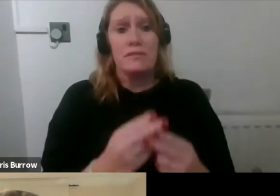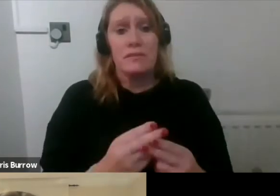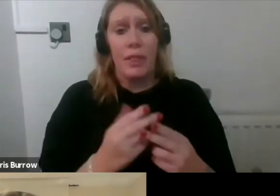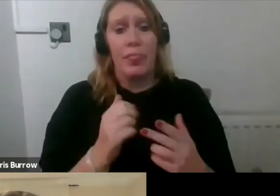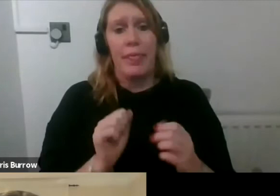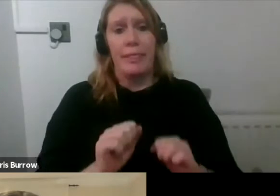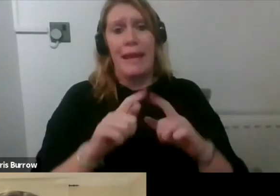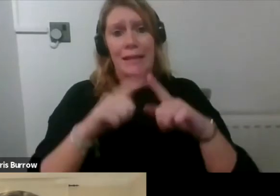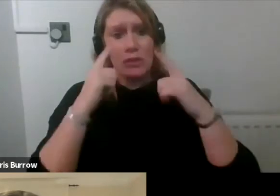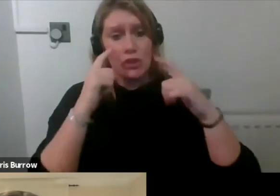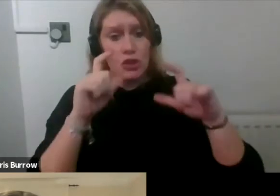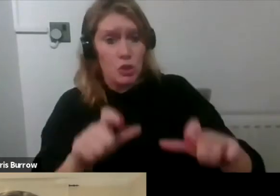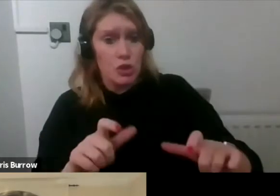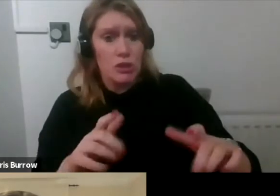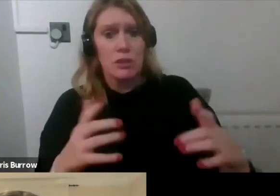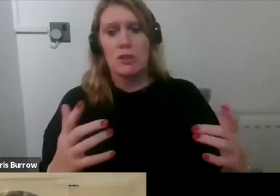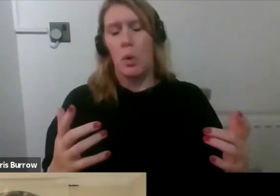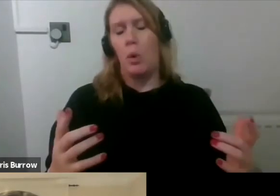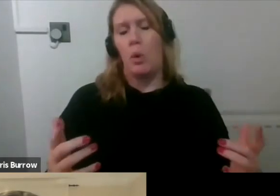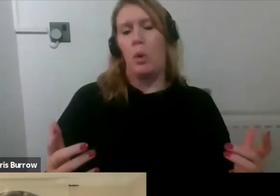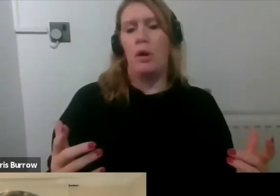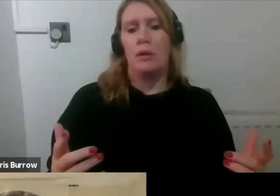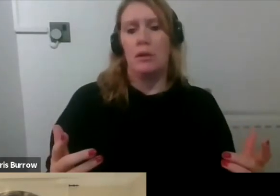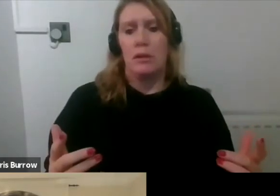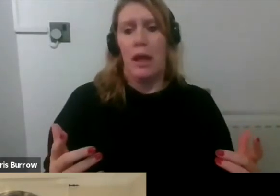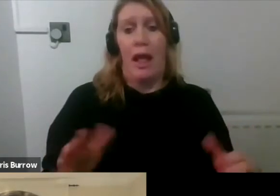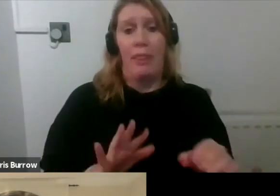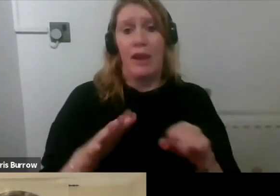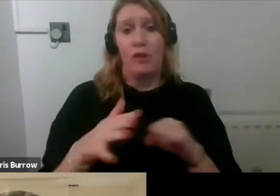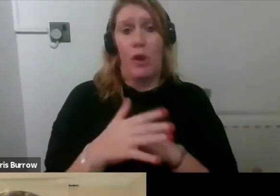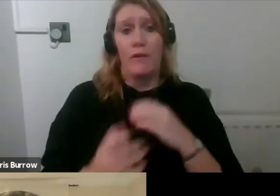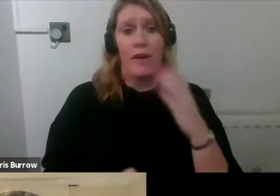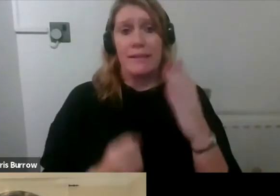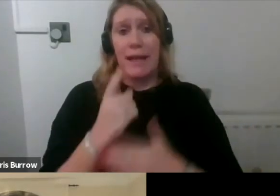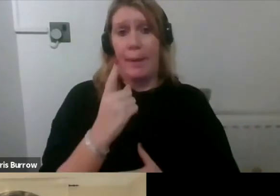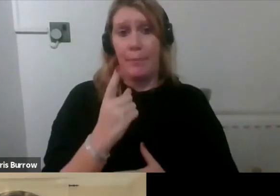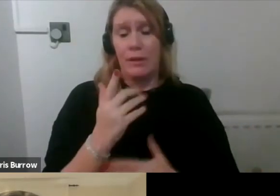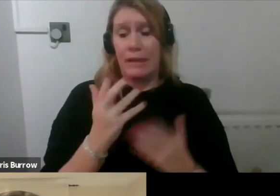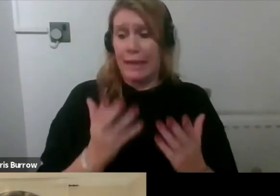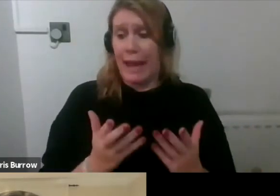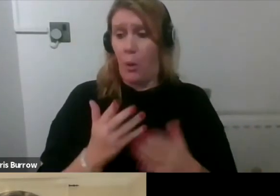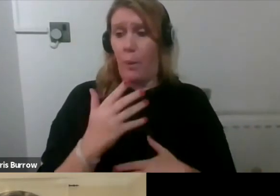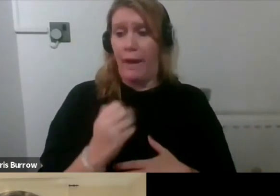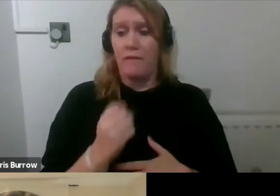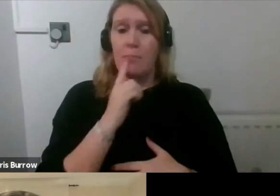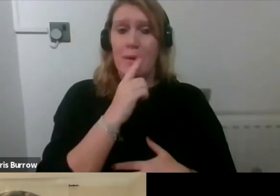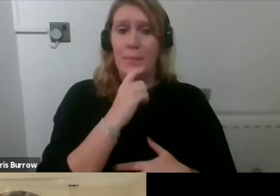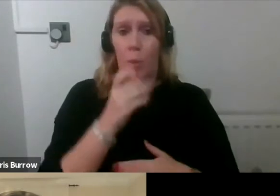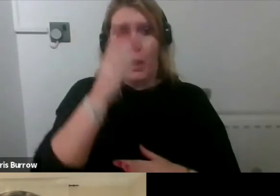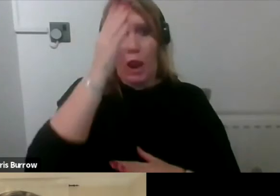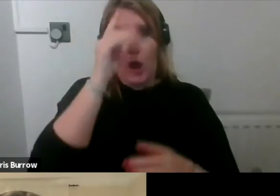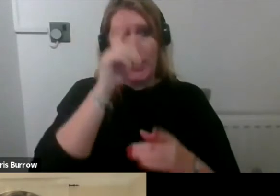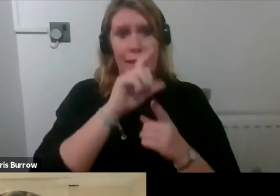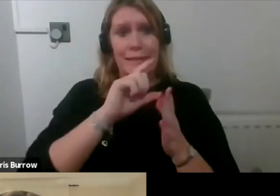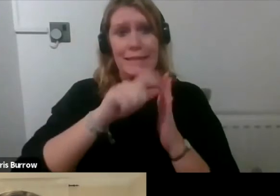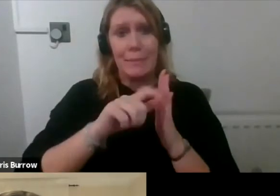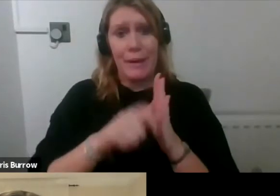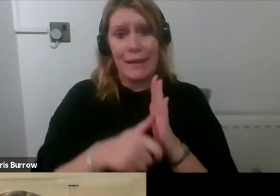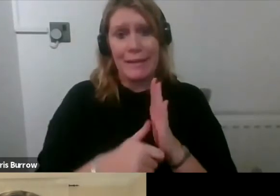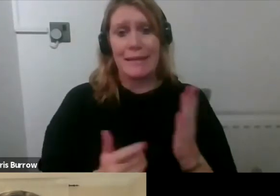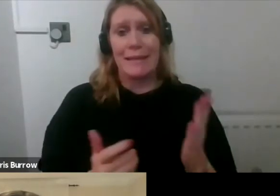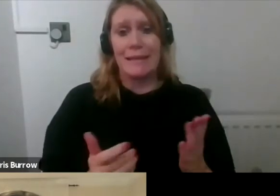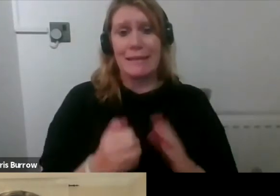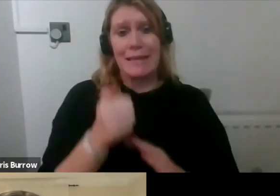then COVID struck. And then here we have people with learning difficulties of working age, 6 times as likely